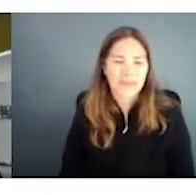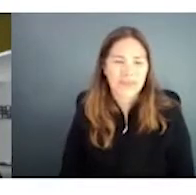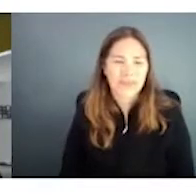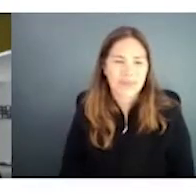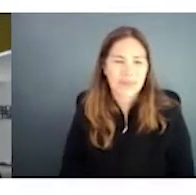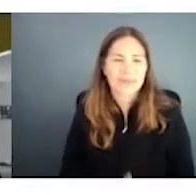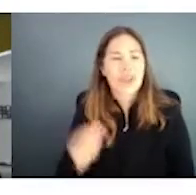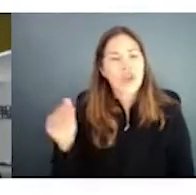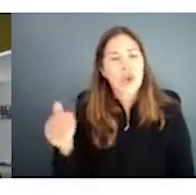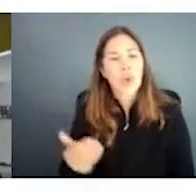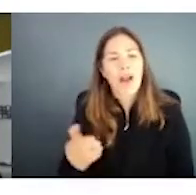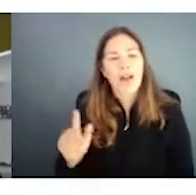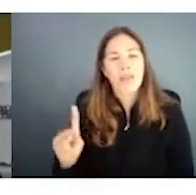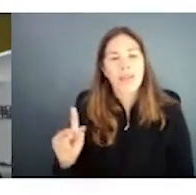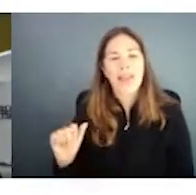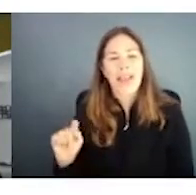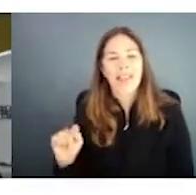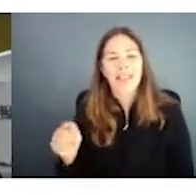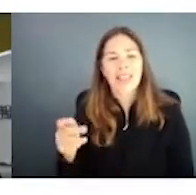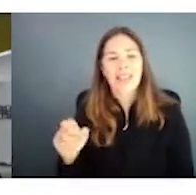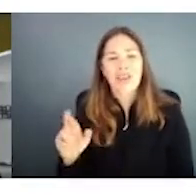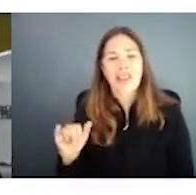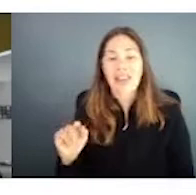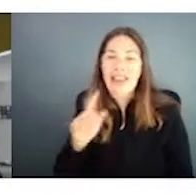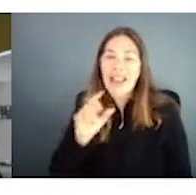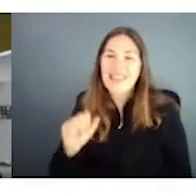You're welcome, Catherine. Yeah, geometrics is a must.